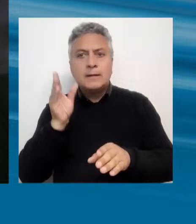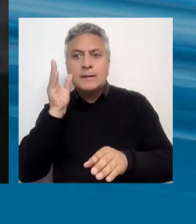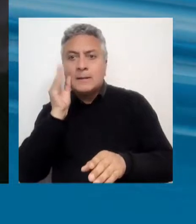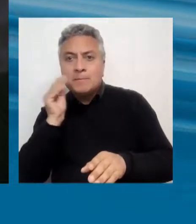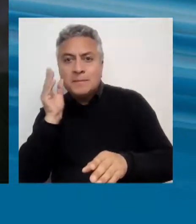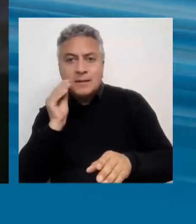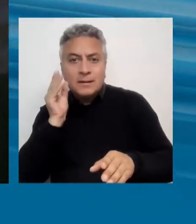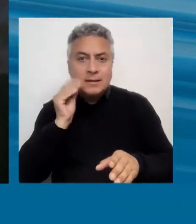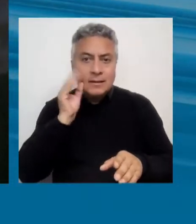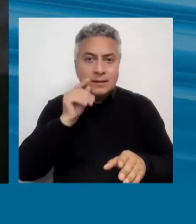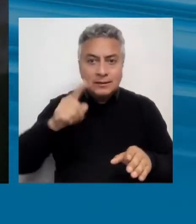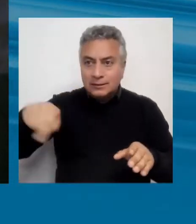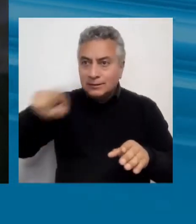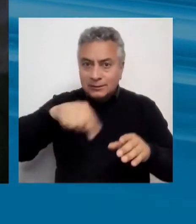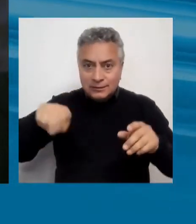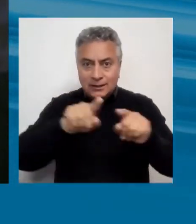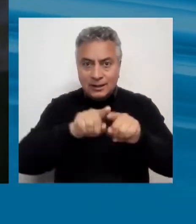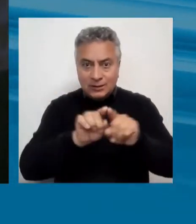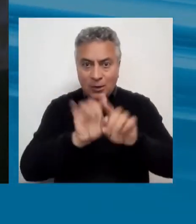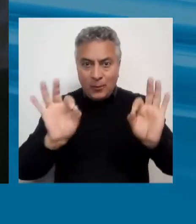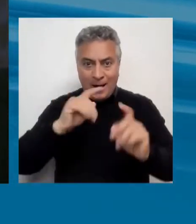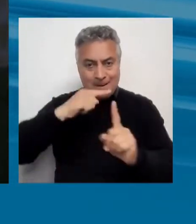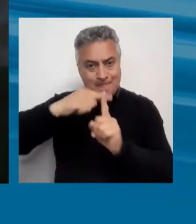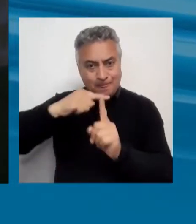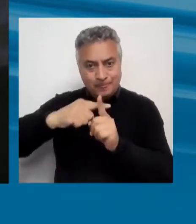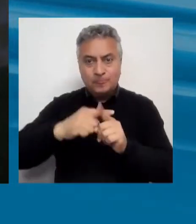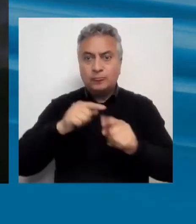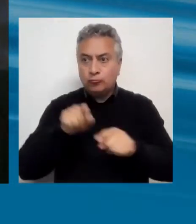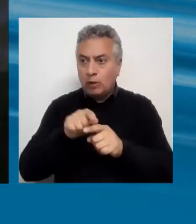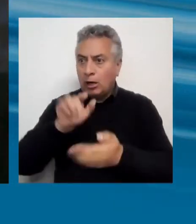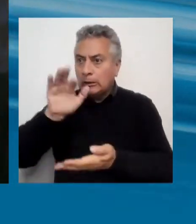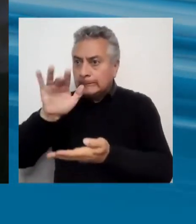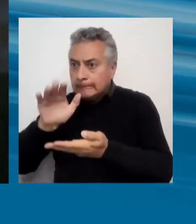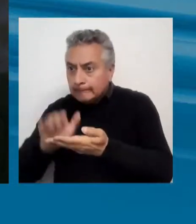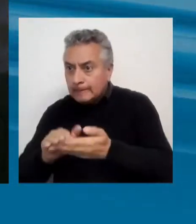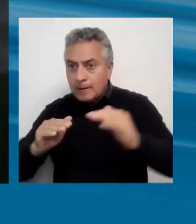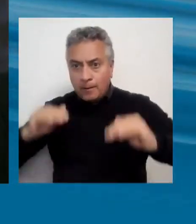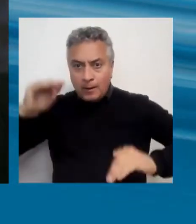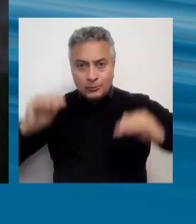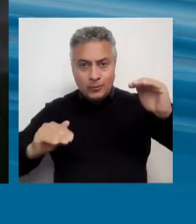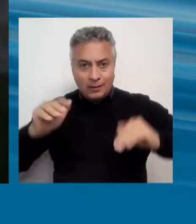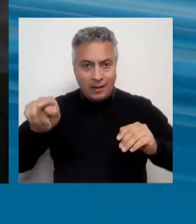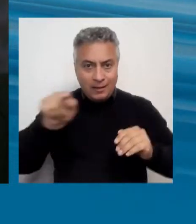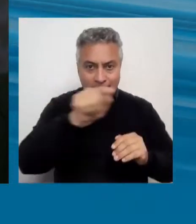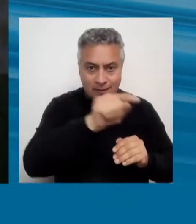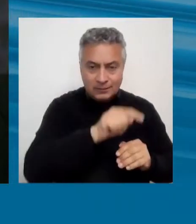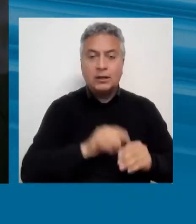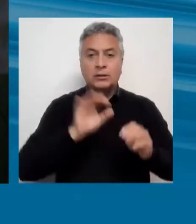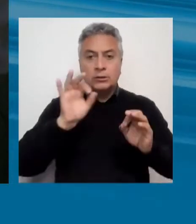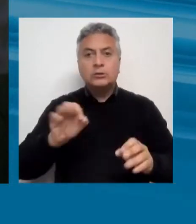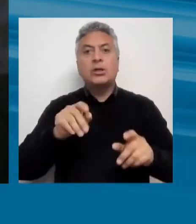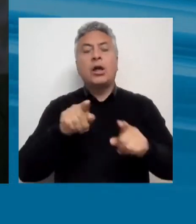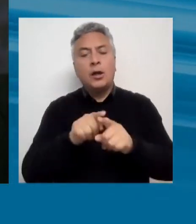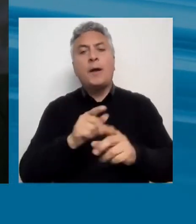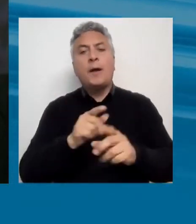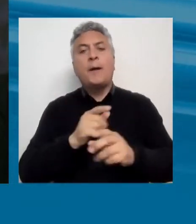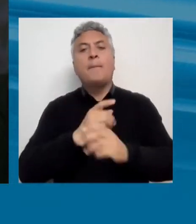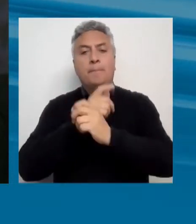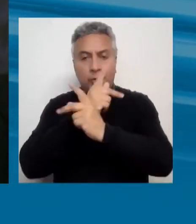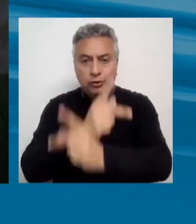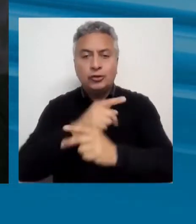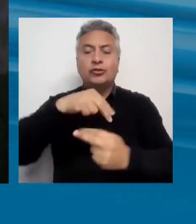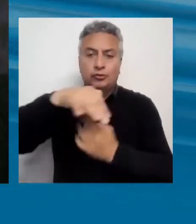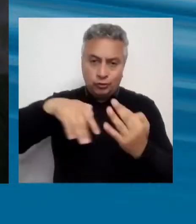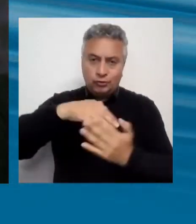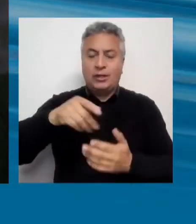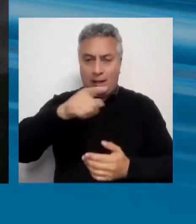successful in reducing inequalities and in implementing social protection programs for